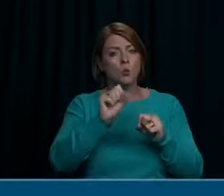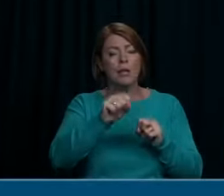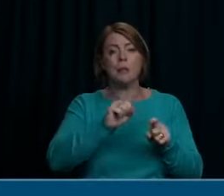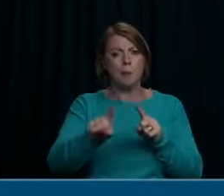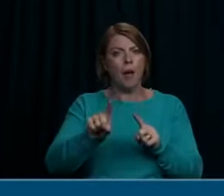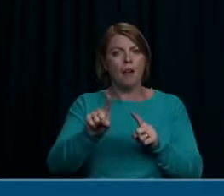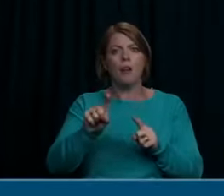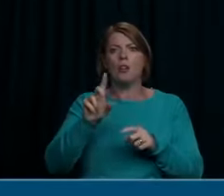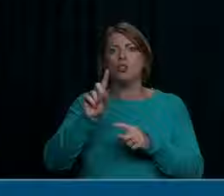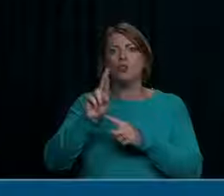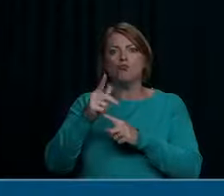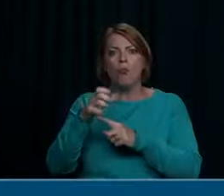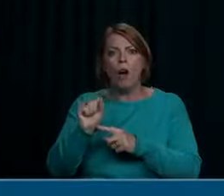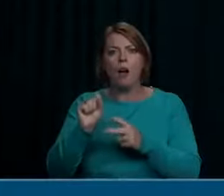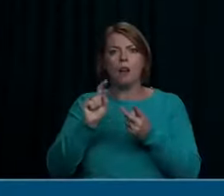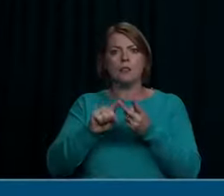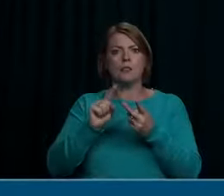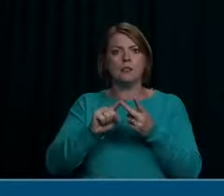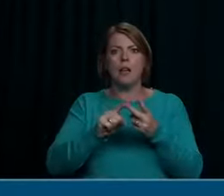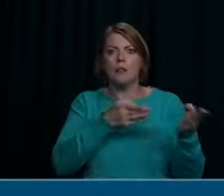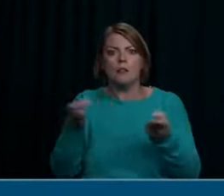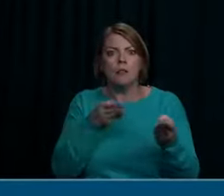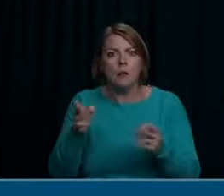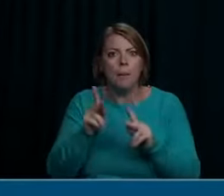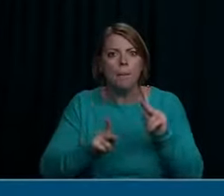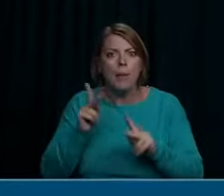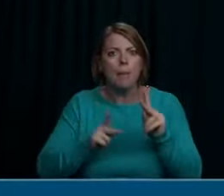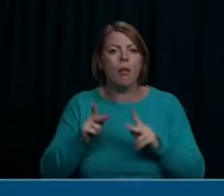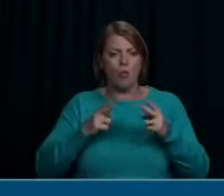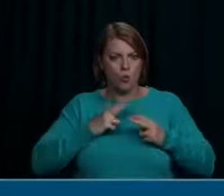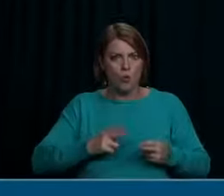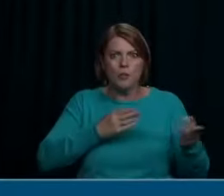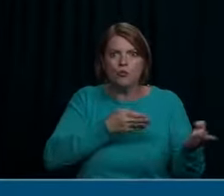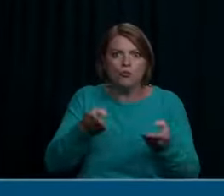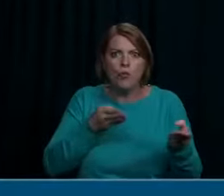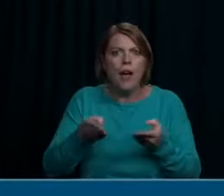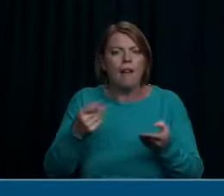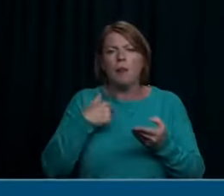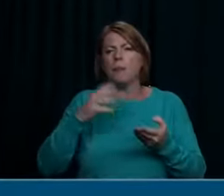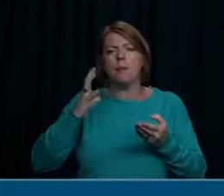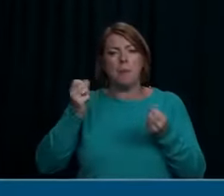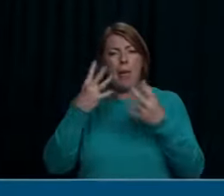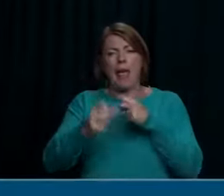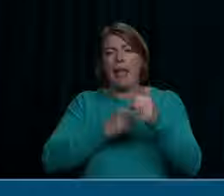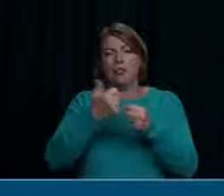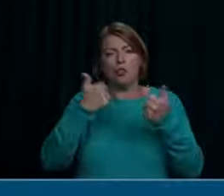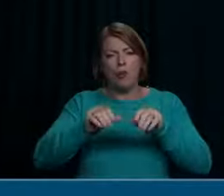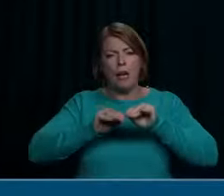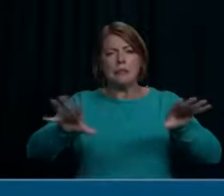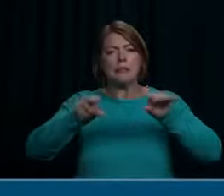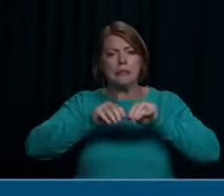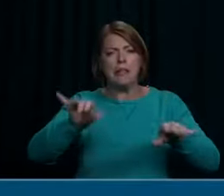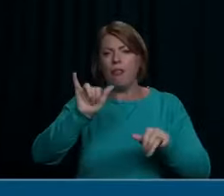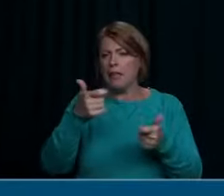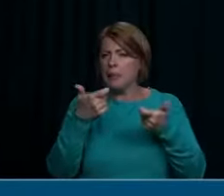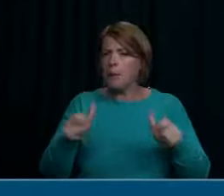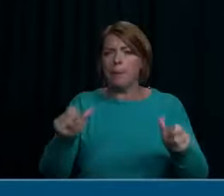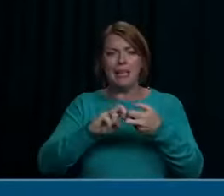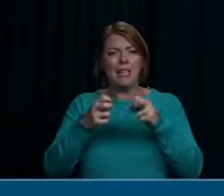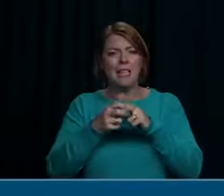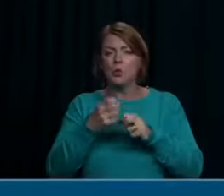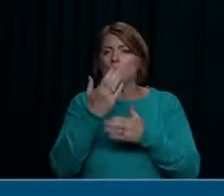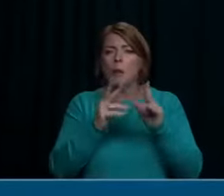that's going on, human trafficking. For years, I've been trying to get it out there on social media that this is a huge issue. We're missing kids,